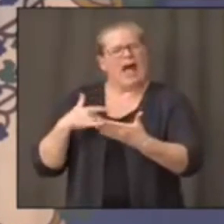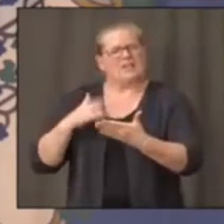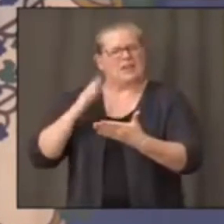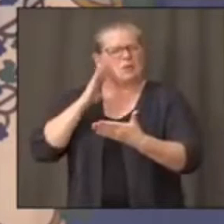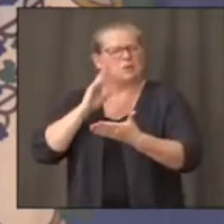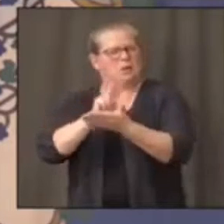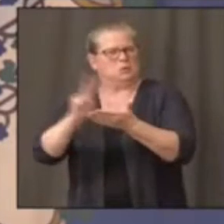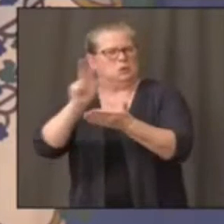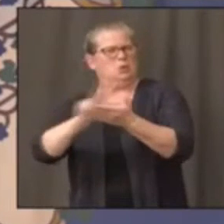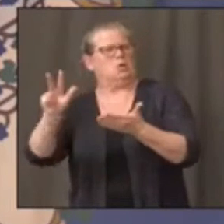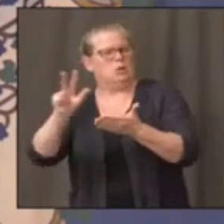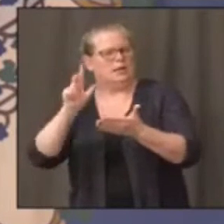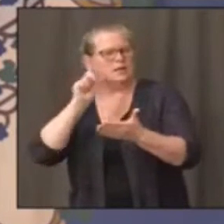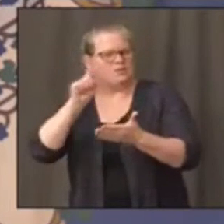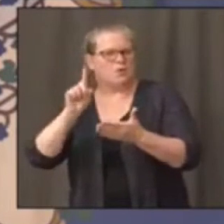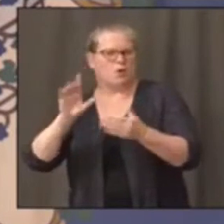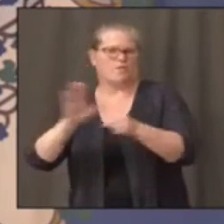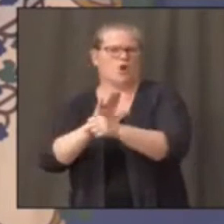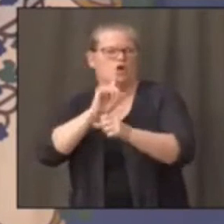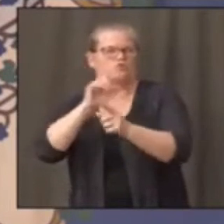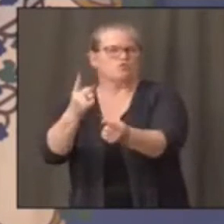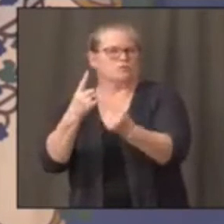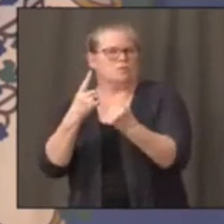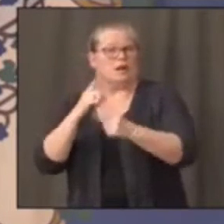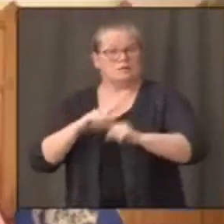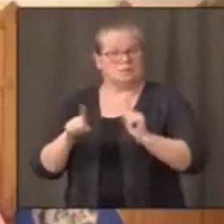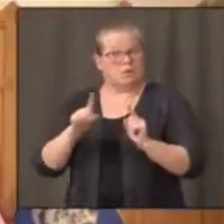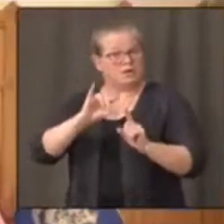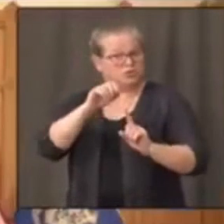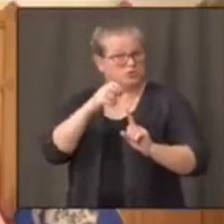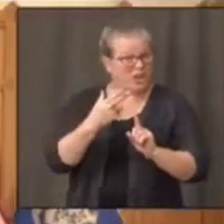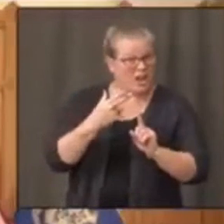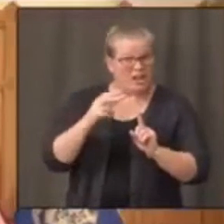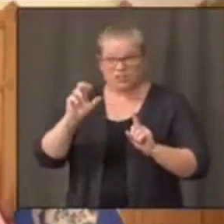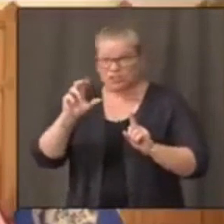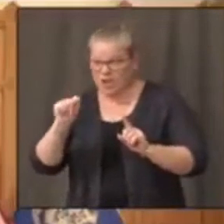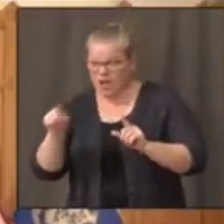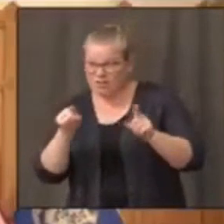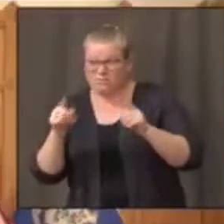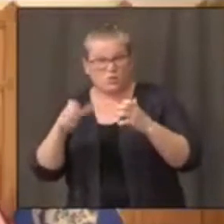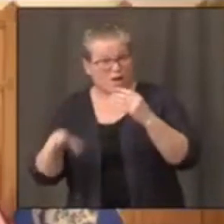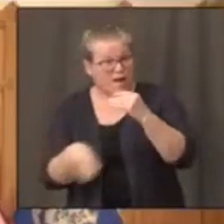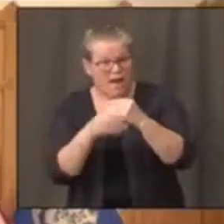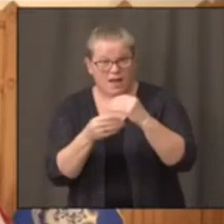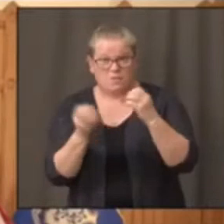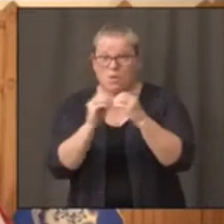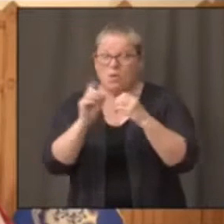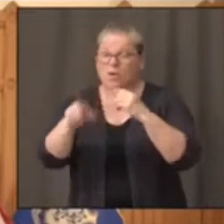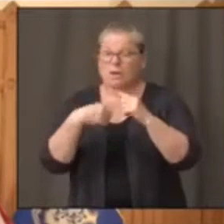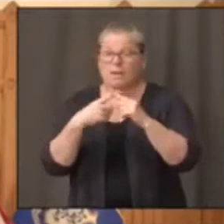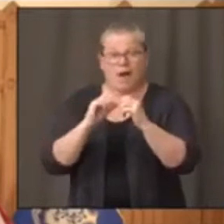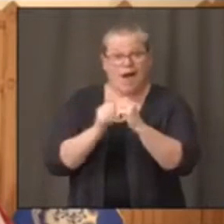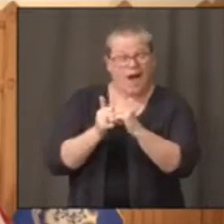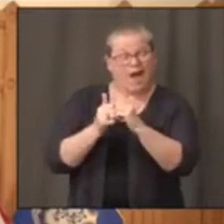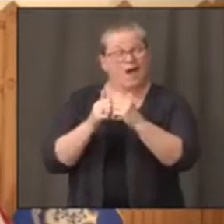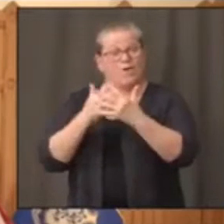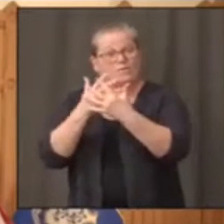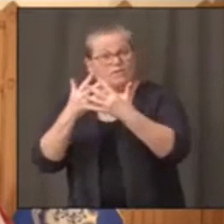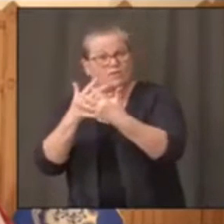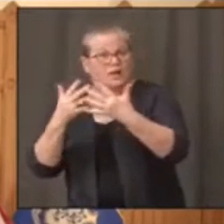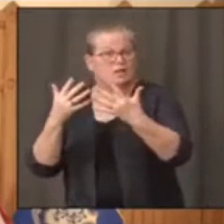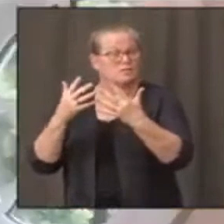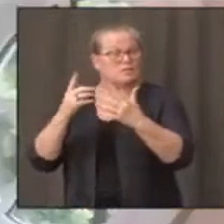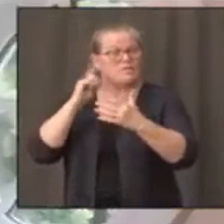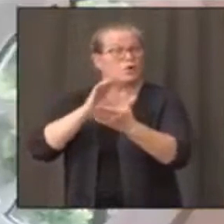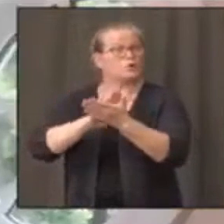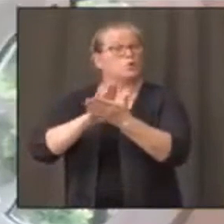response on that. But do you guys have any thoughts on the level of importance on air filtration? Maybe Scott? Yeah,